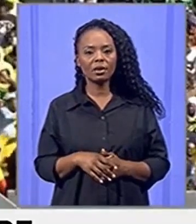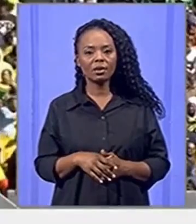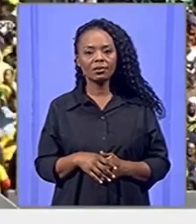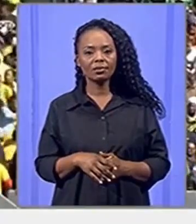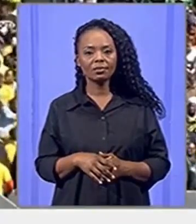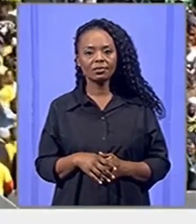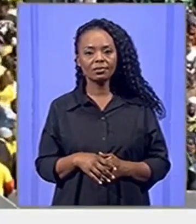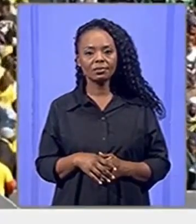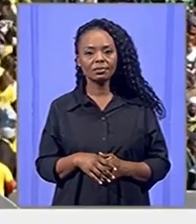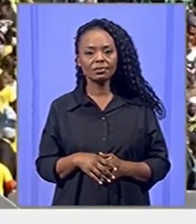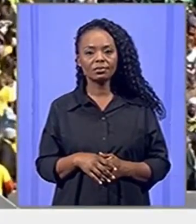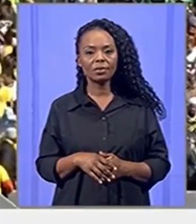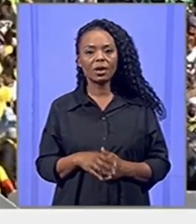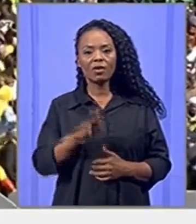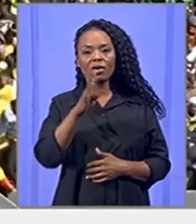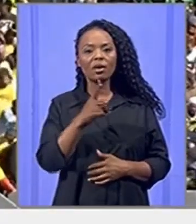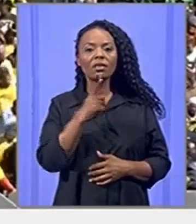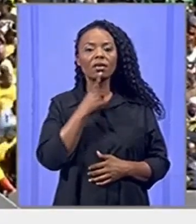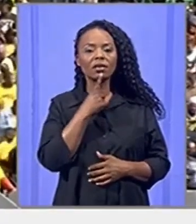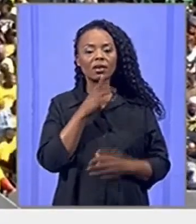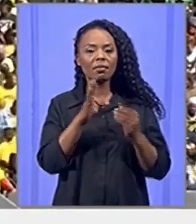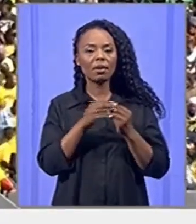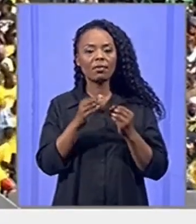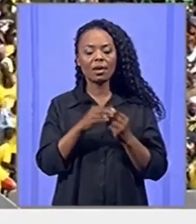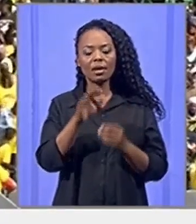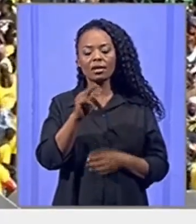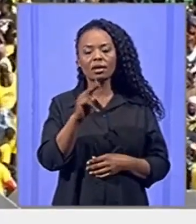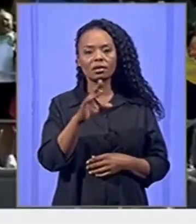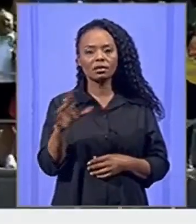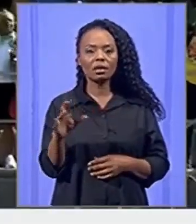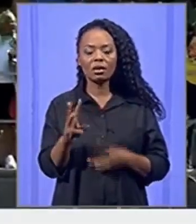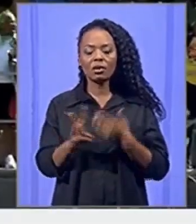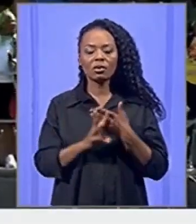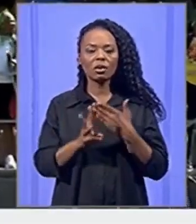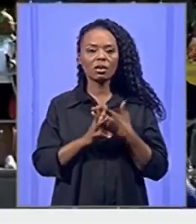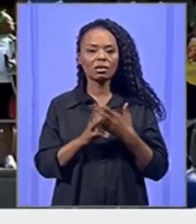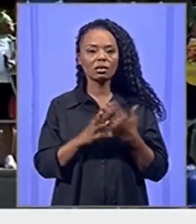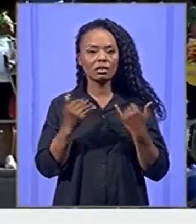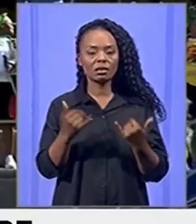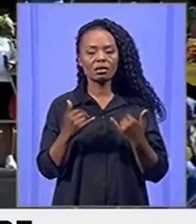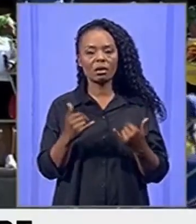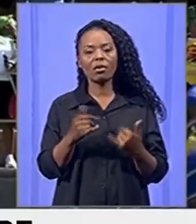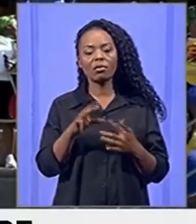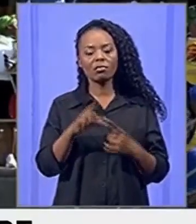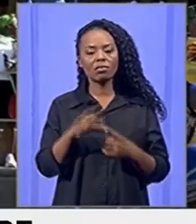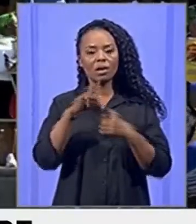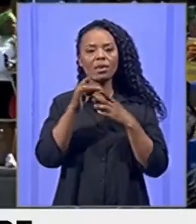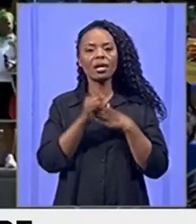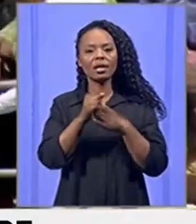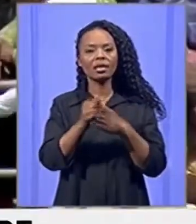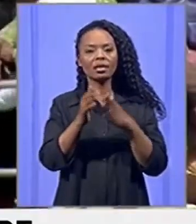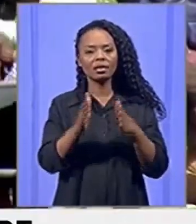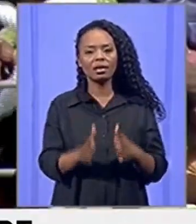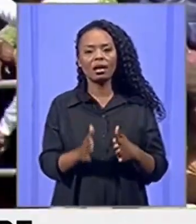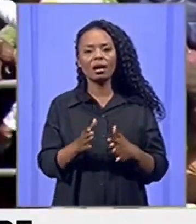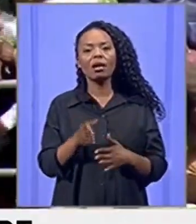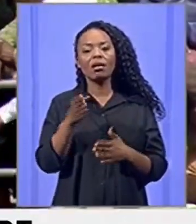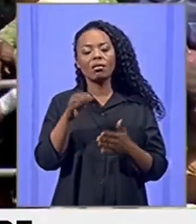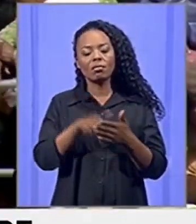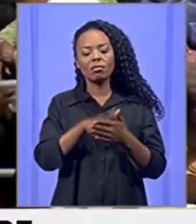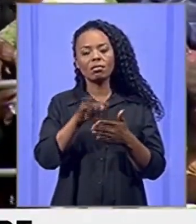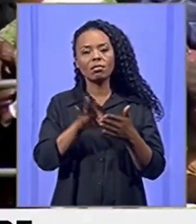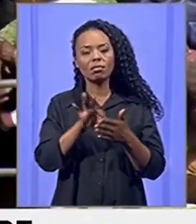Makala a feta dikete di le 4 a ANC a setse ka dibeke di le 3 go tlhopha ditokololo tse di yang go nna dikemedi mo dikokwano